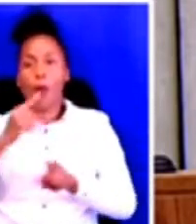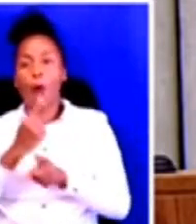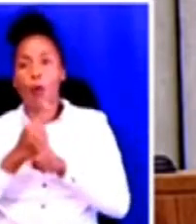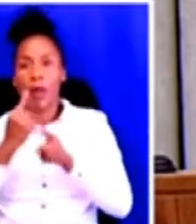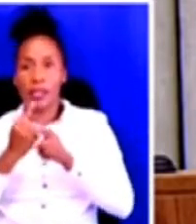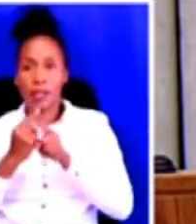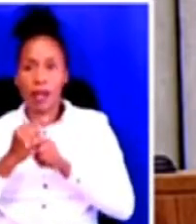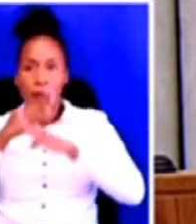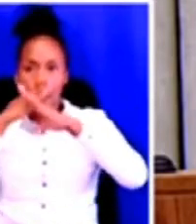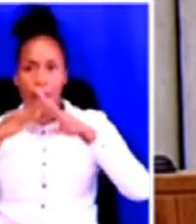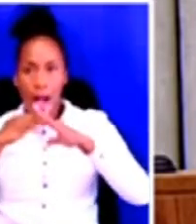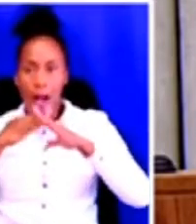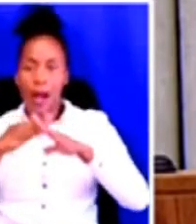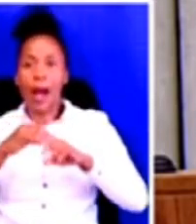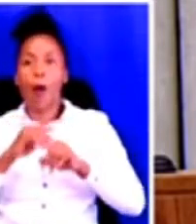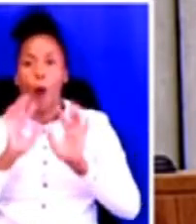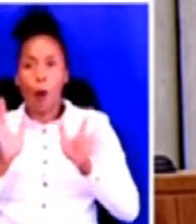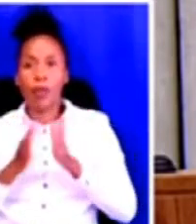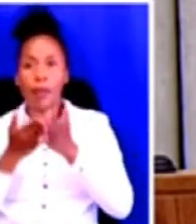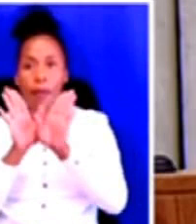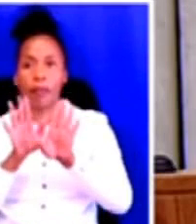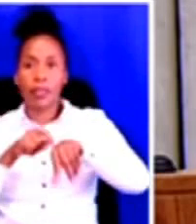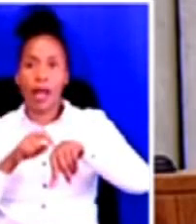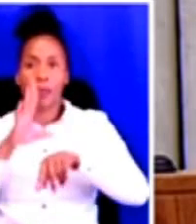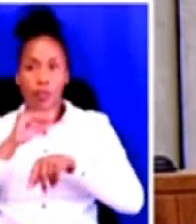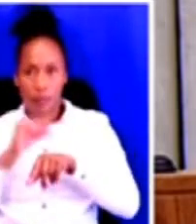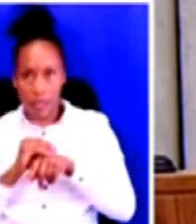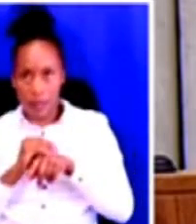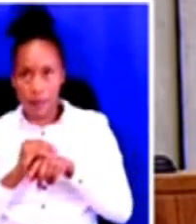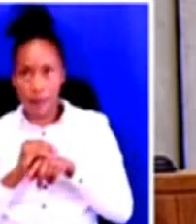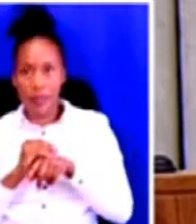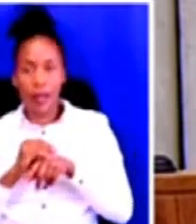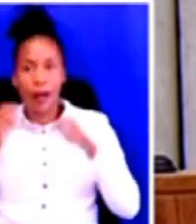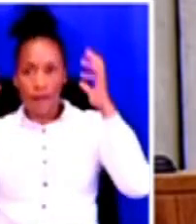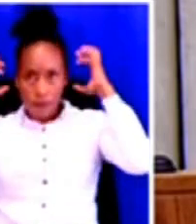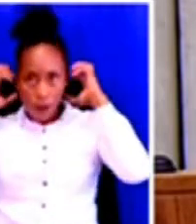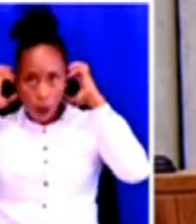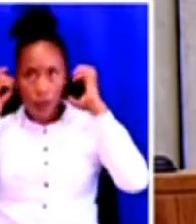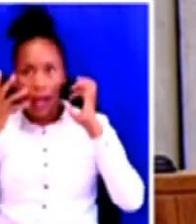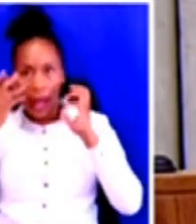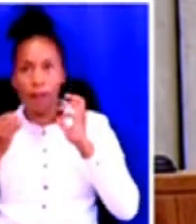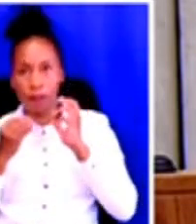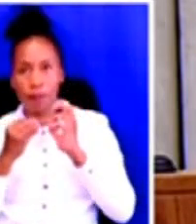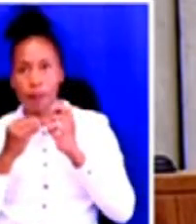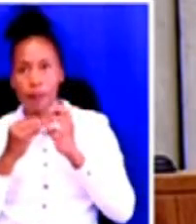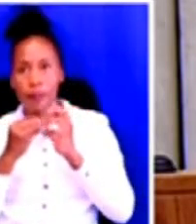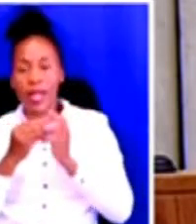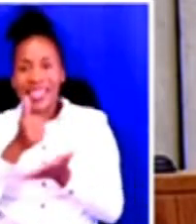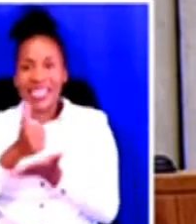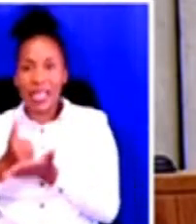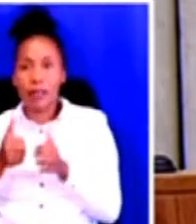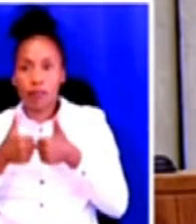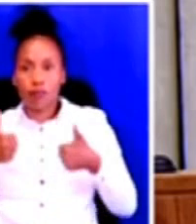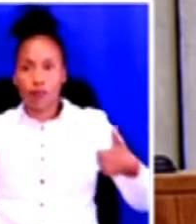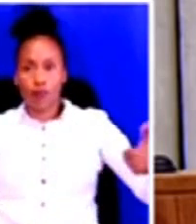microphones and wear the mask at all times. Seats are marked for a purpose, so occupy that